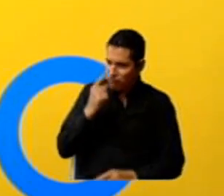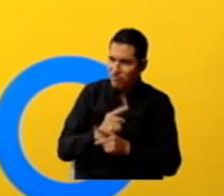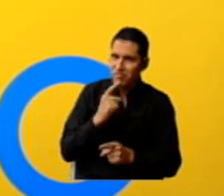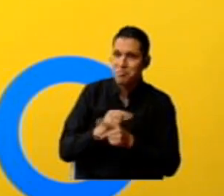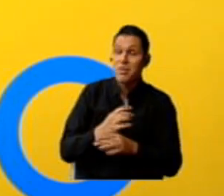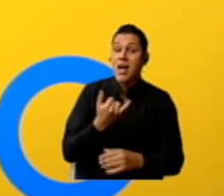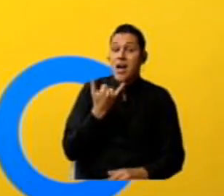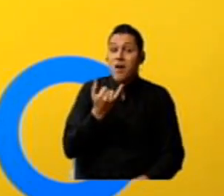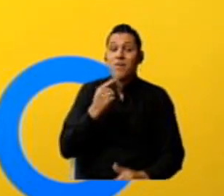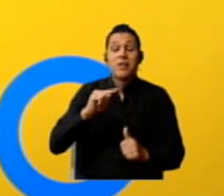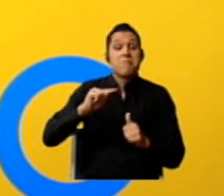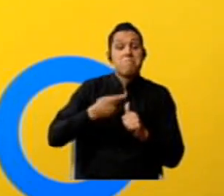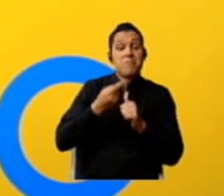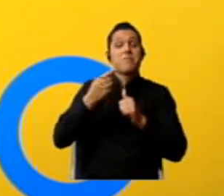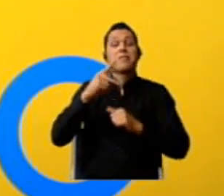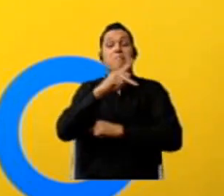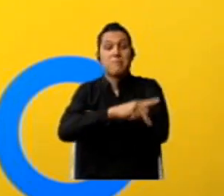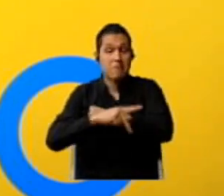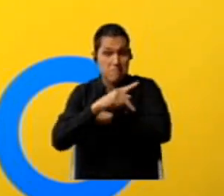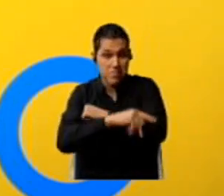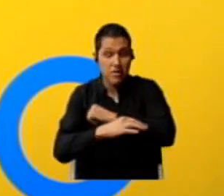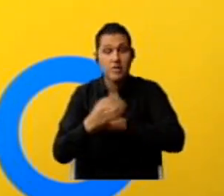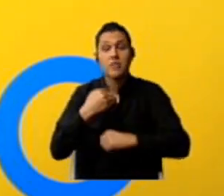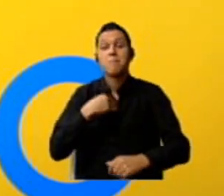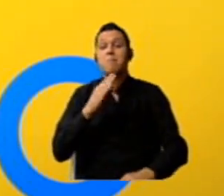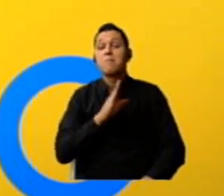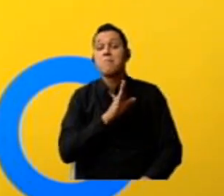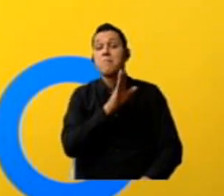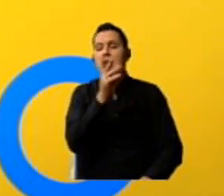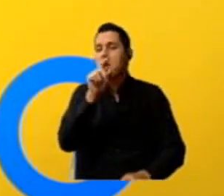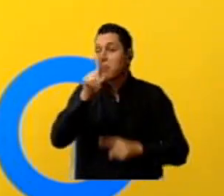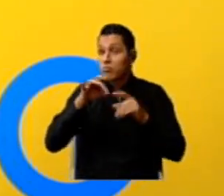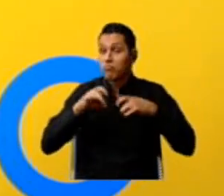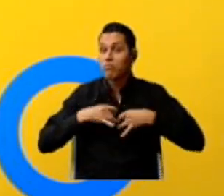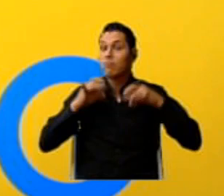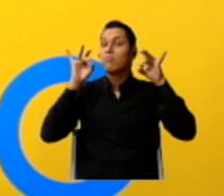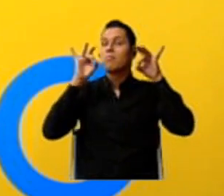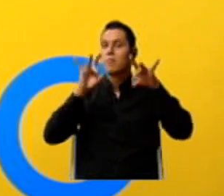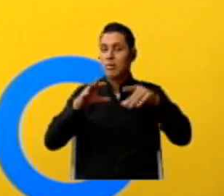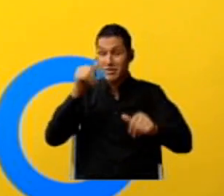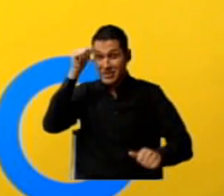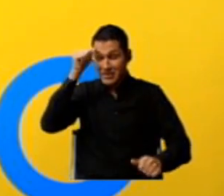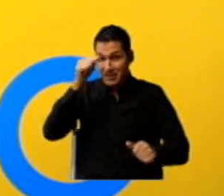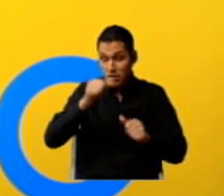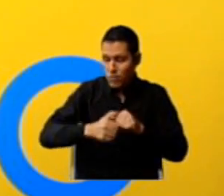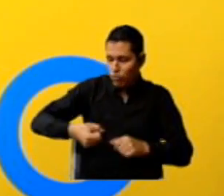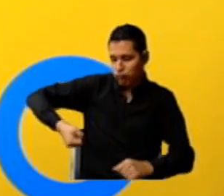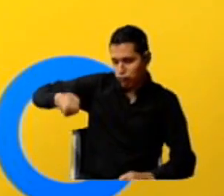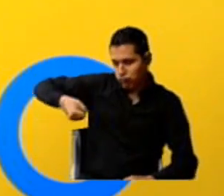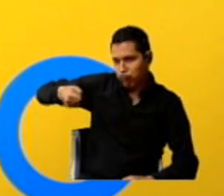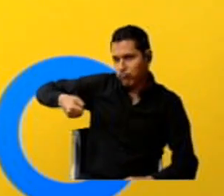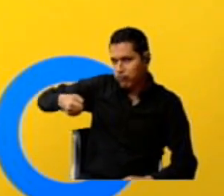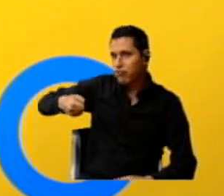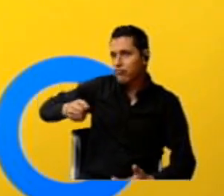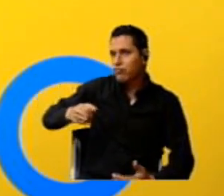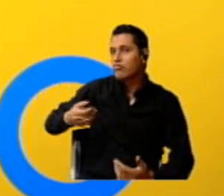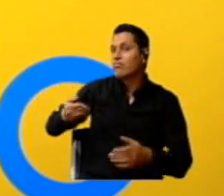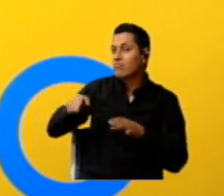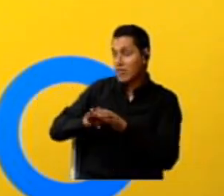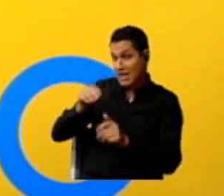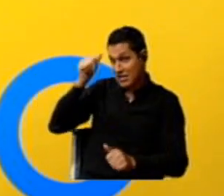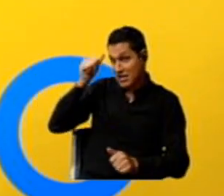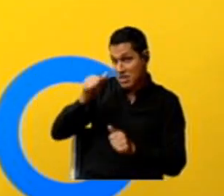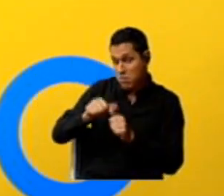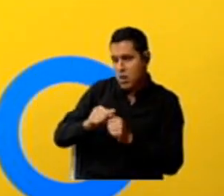this is the first country. We are going to Australia. And remember your bag, your clothes, and